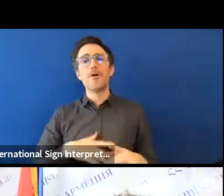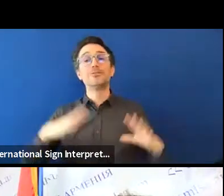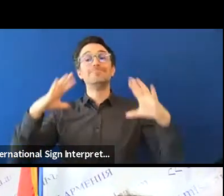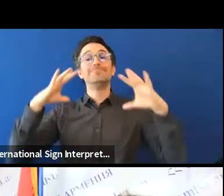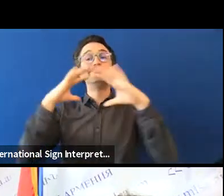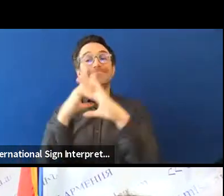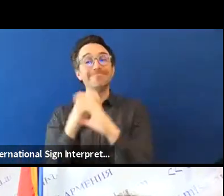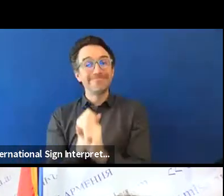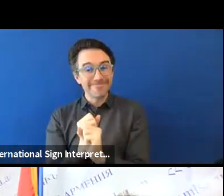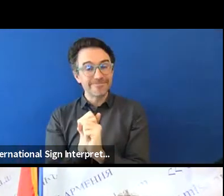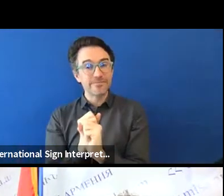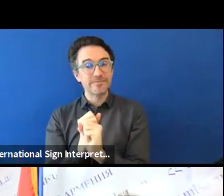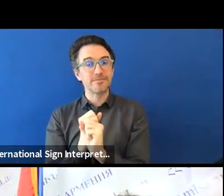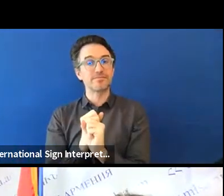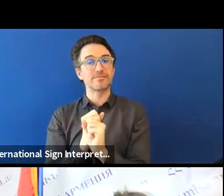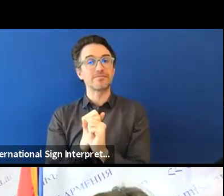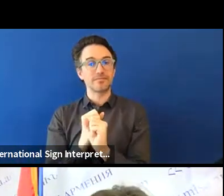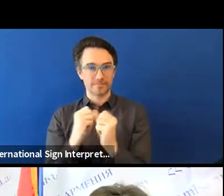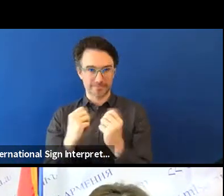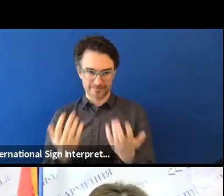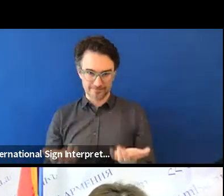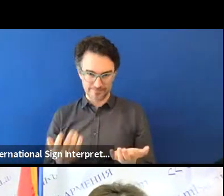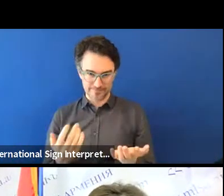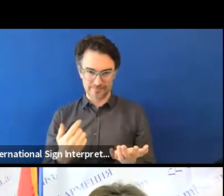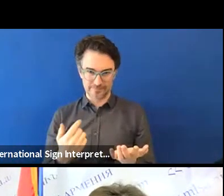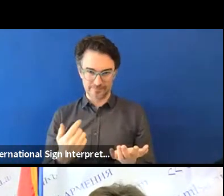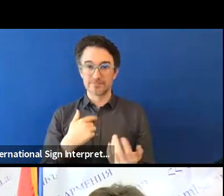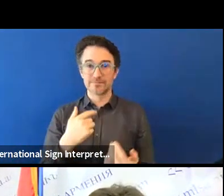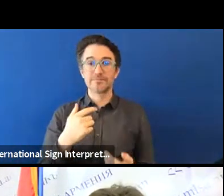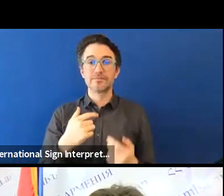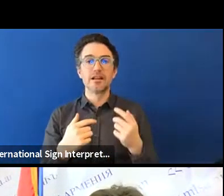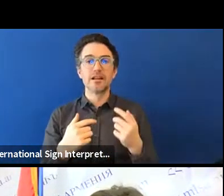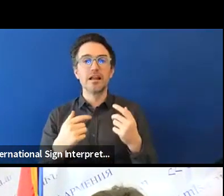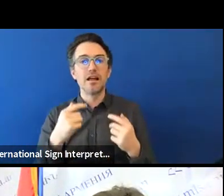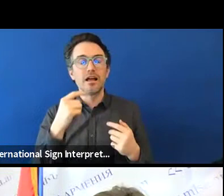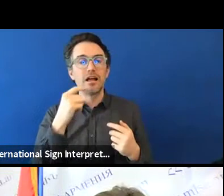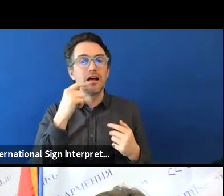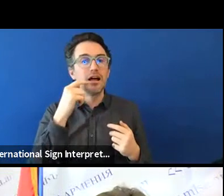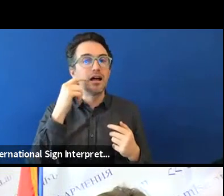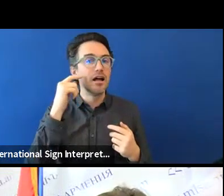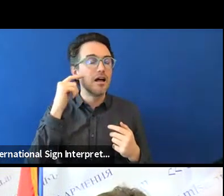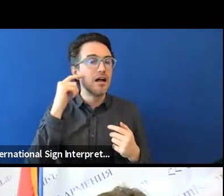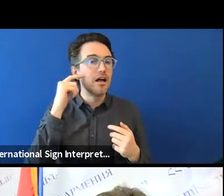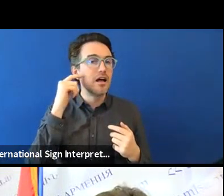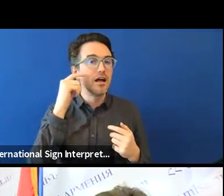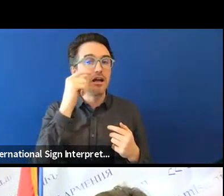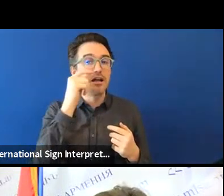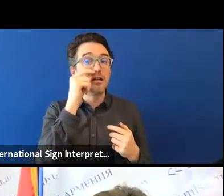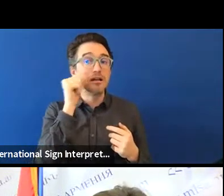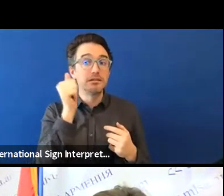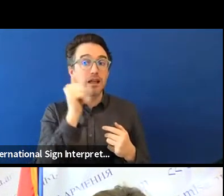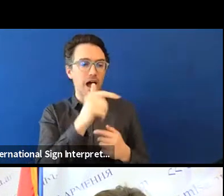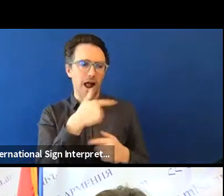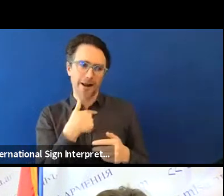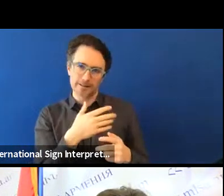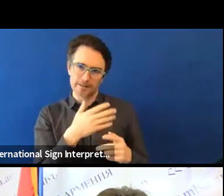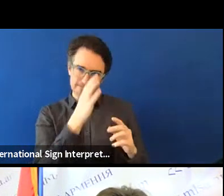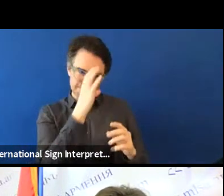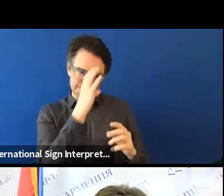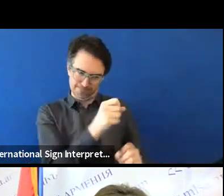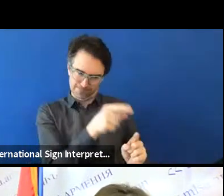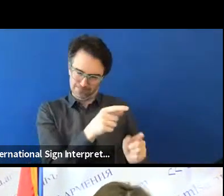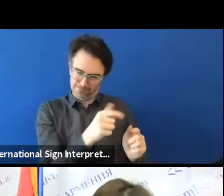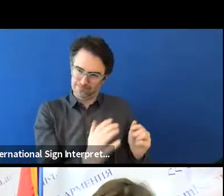this practice, the son preference practice, is also a cultural